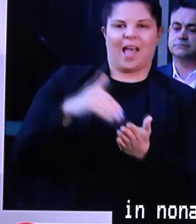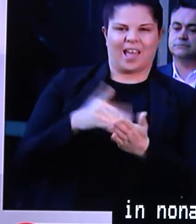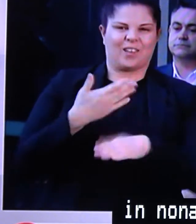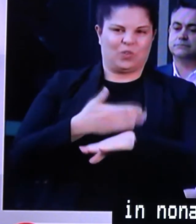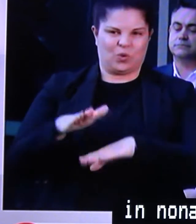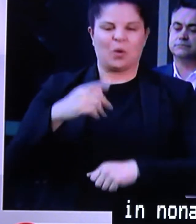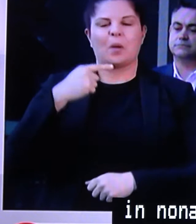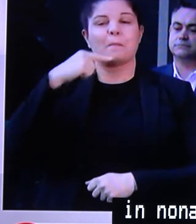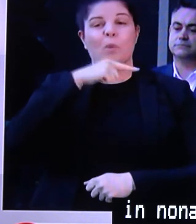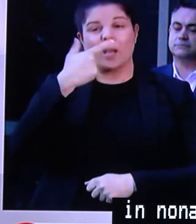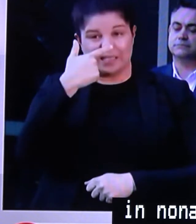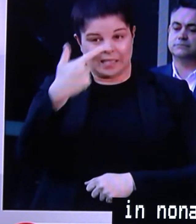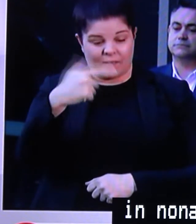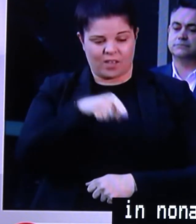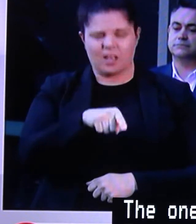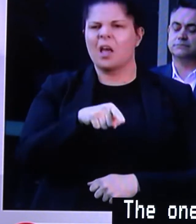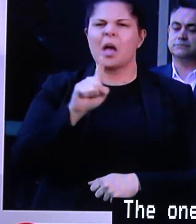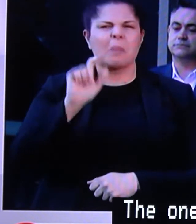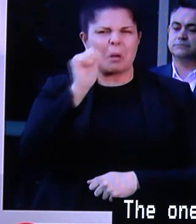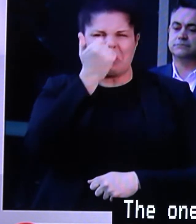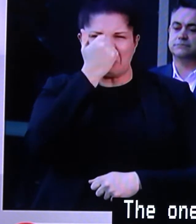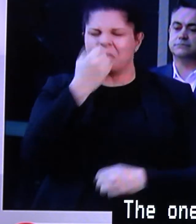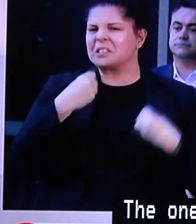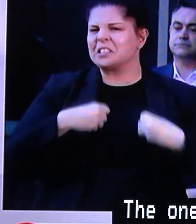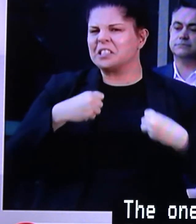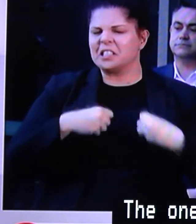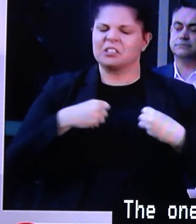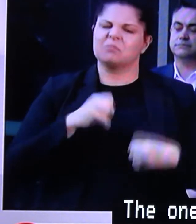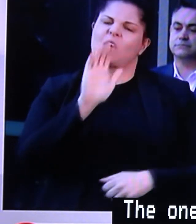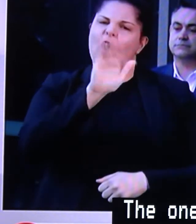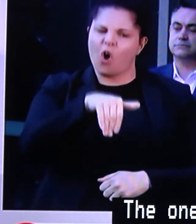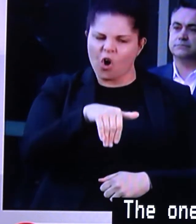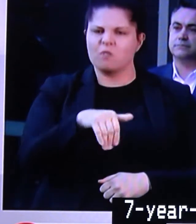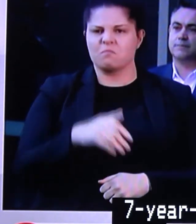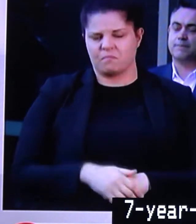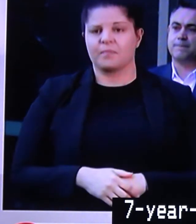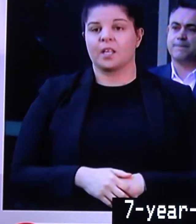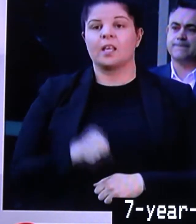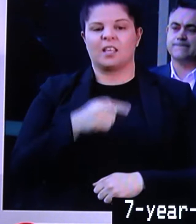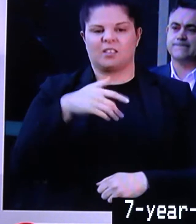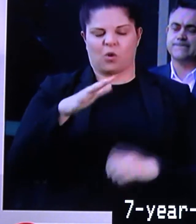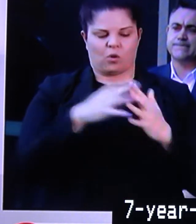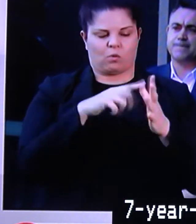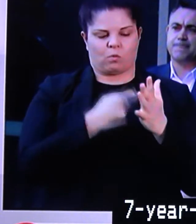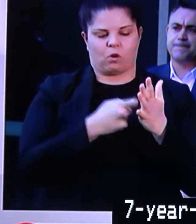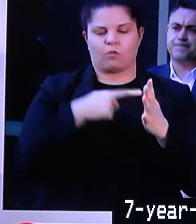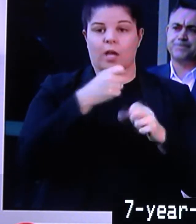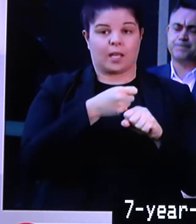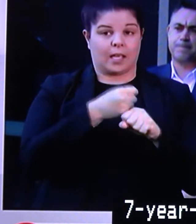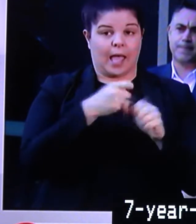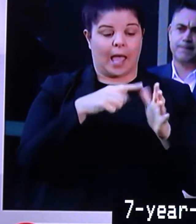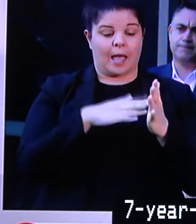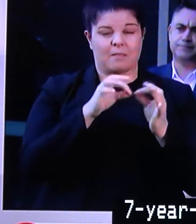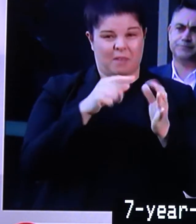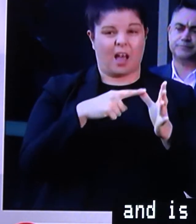who has mild disease and is being managed at home, who attended the Warragamba Public School. The school